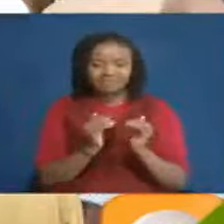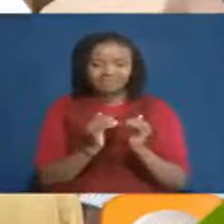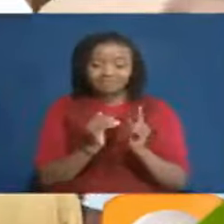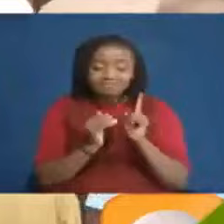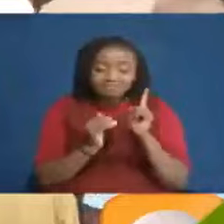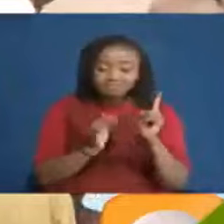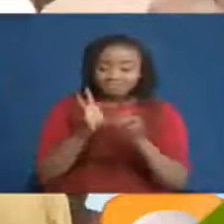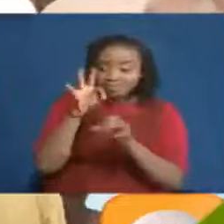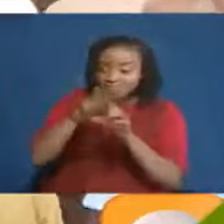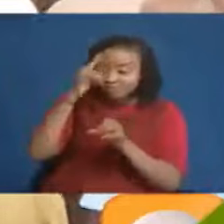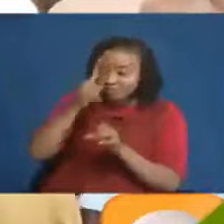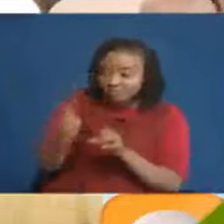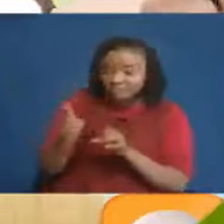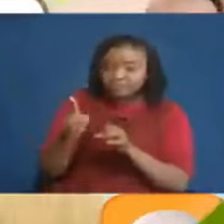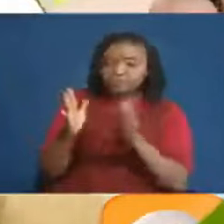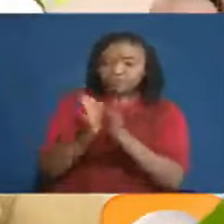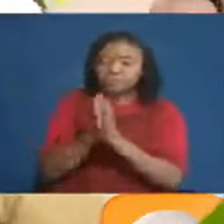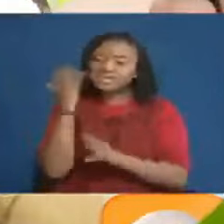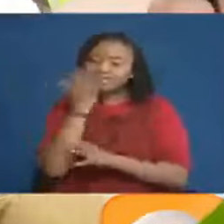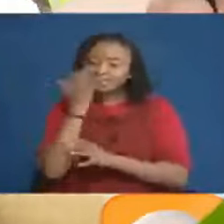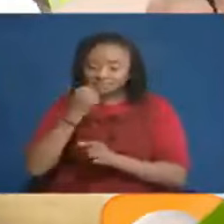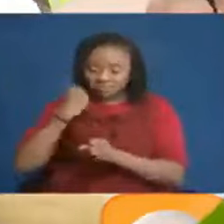Walikuchagua wewe na Rigathi Gachagua miaka ngapi?